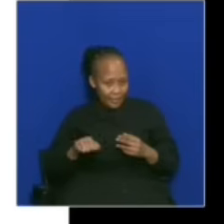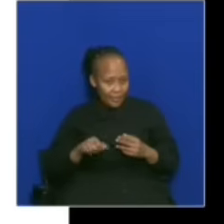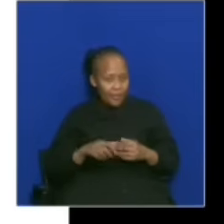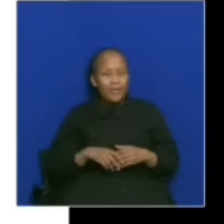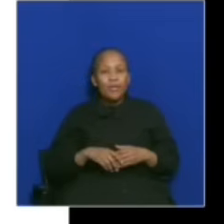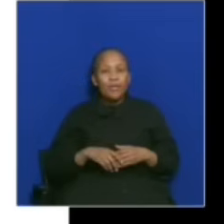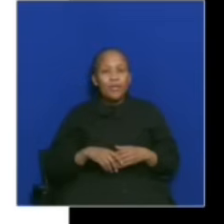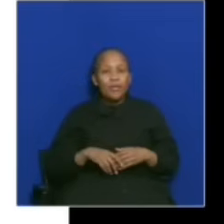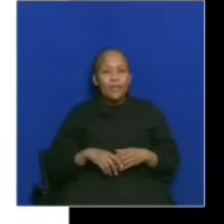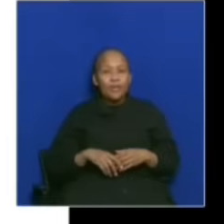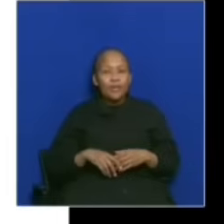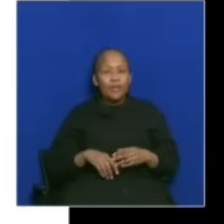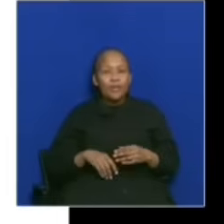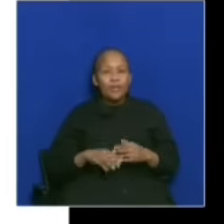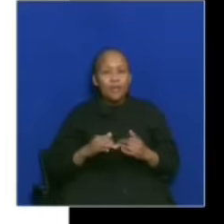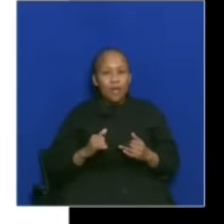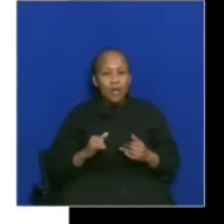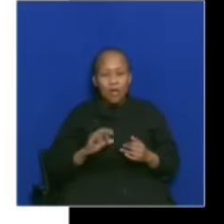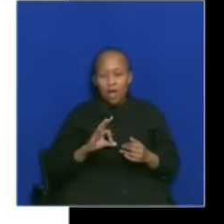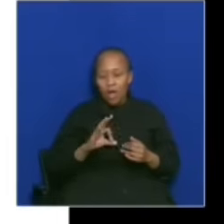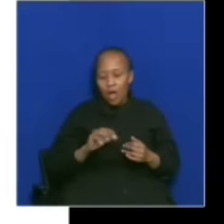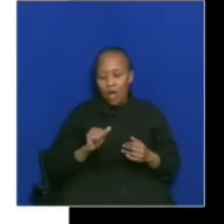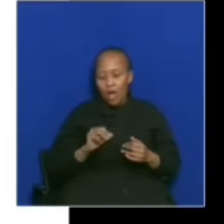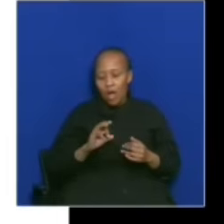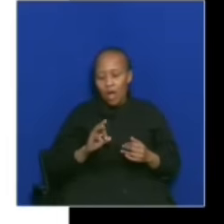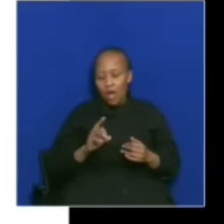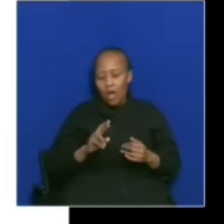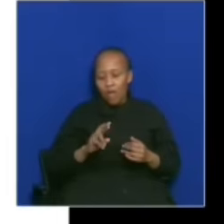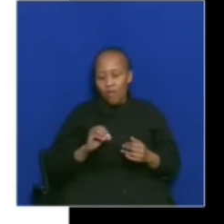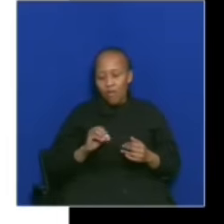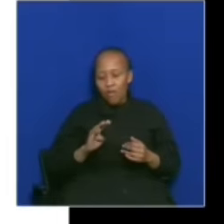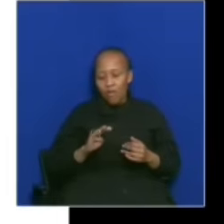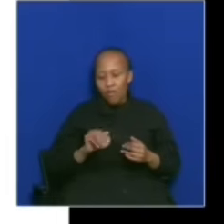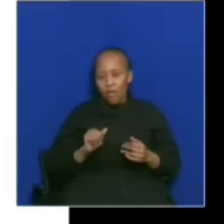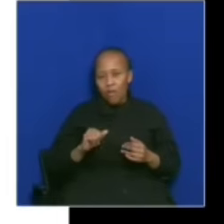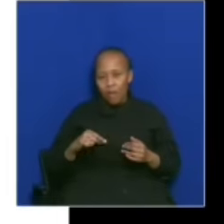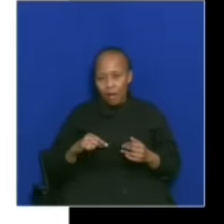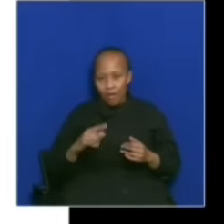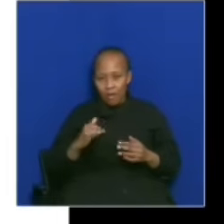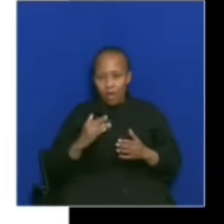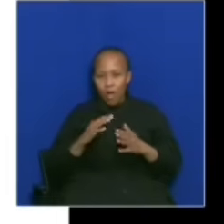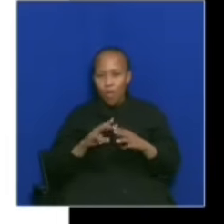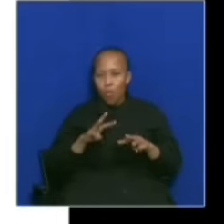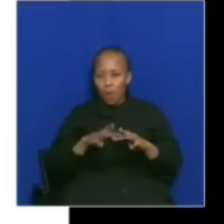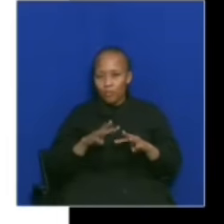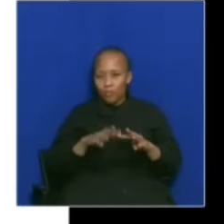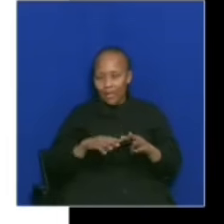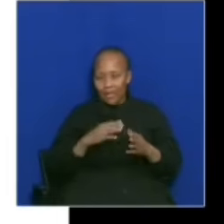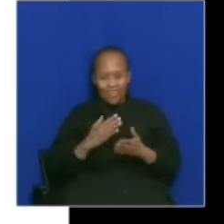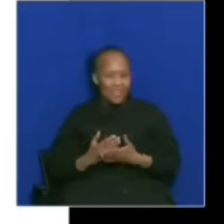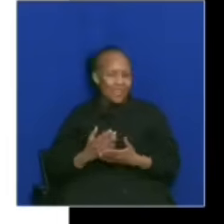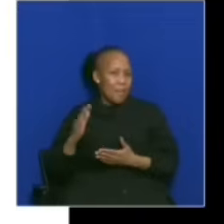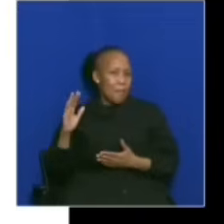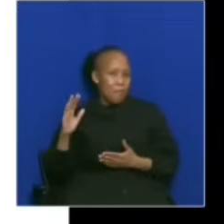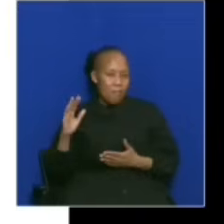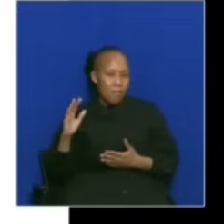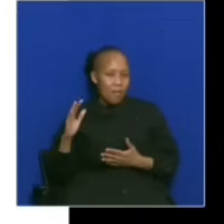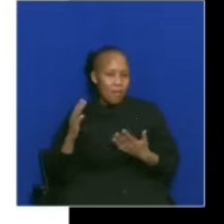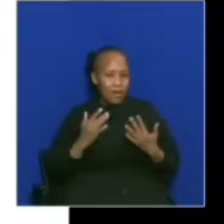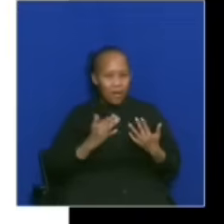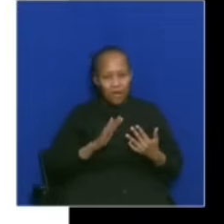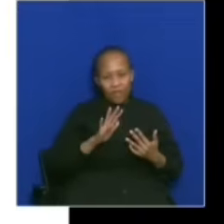Afroberg, whose name has been removed from the FITA website in recent weeks, were the second most prevalent, 59% below